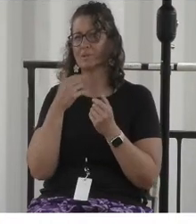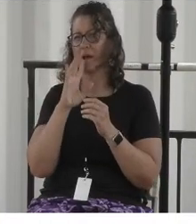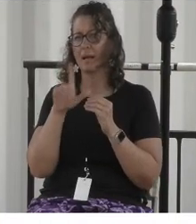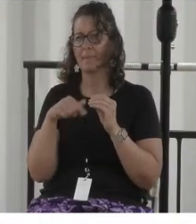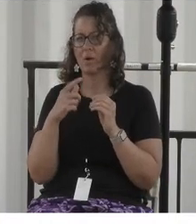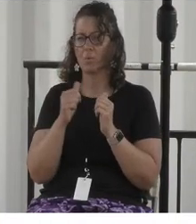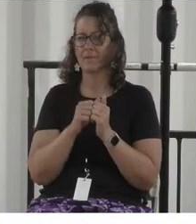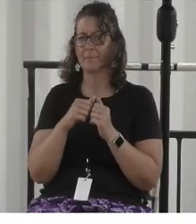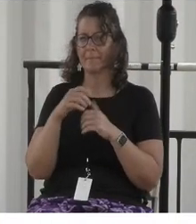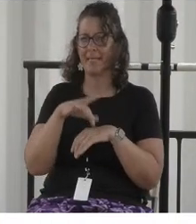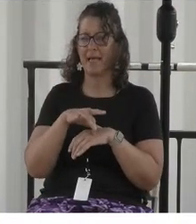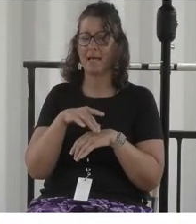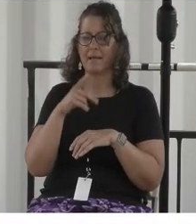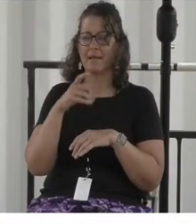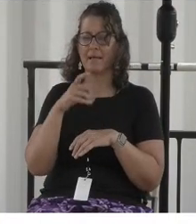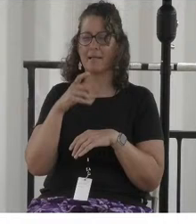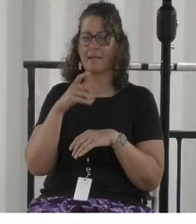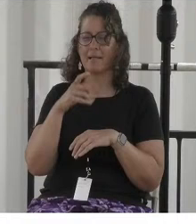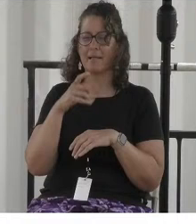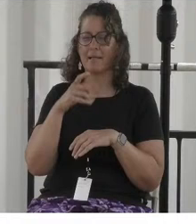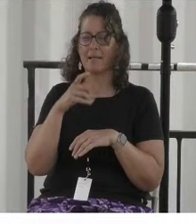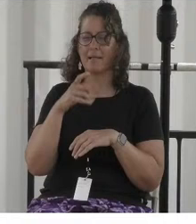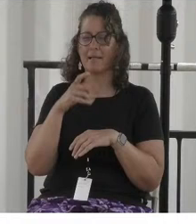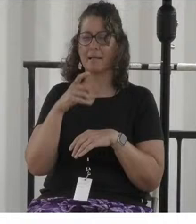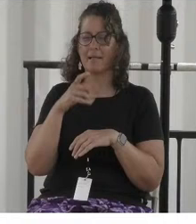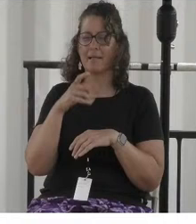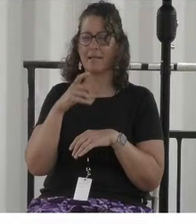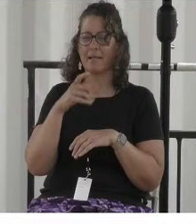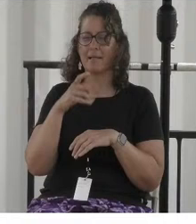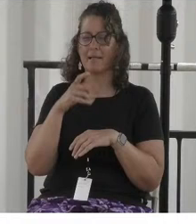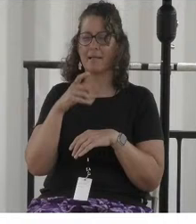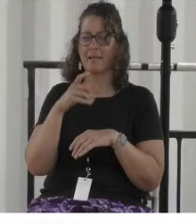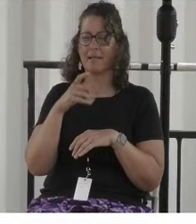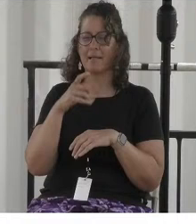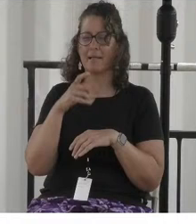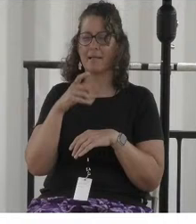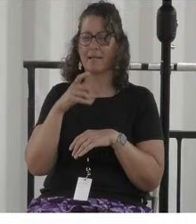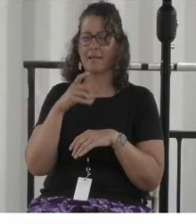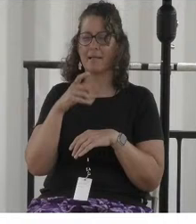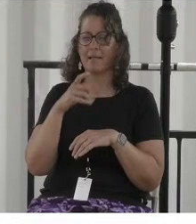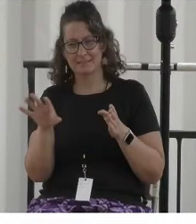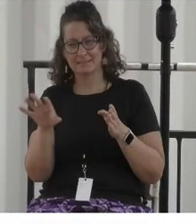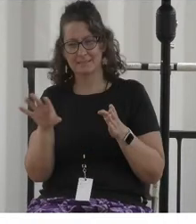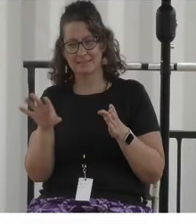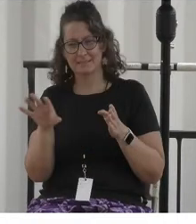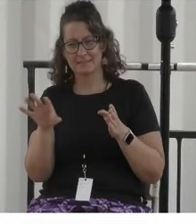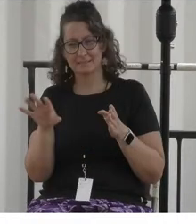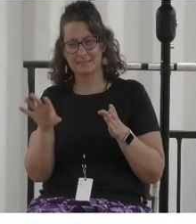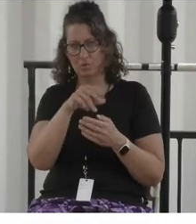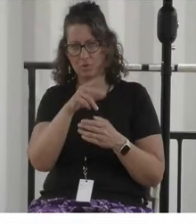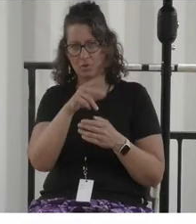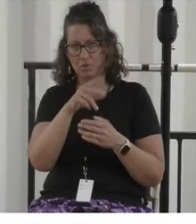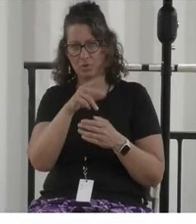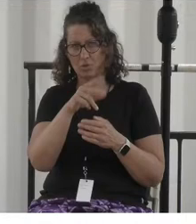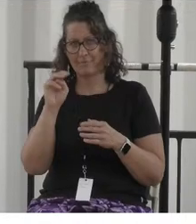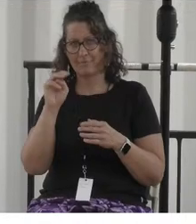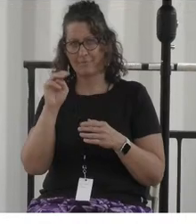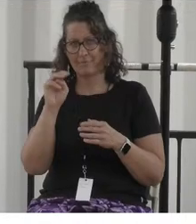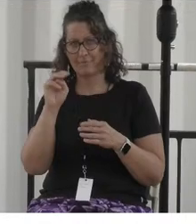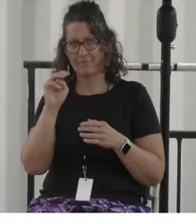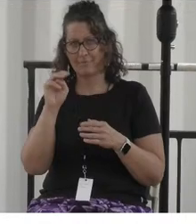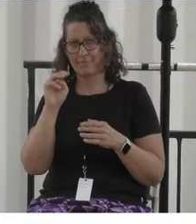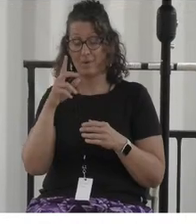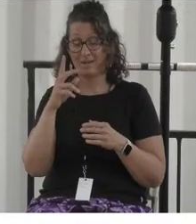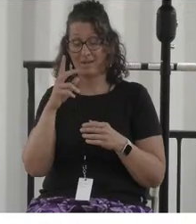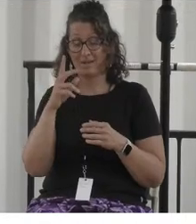for the daily scan, it's 3 to 5 meters. Put that in perspective, to resolve something in a satellite image, it needs to be 3 pixels